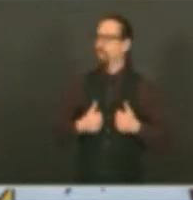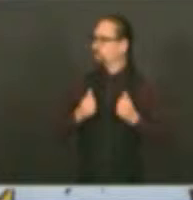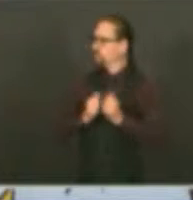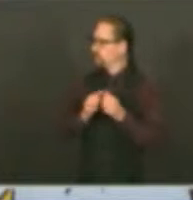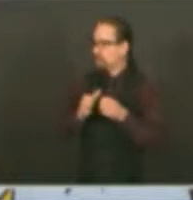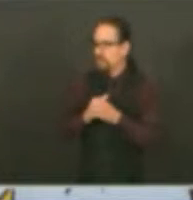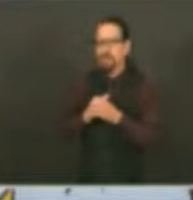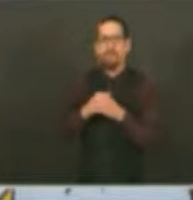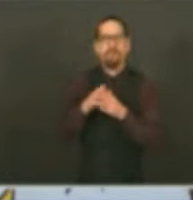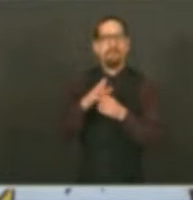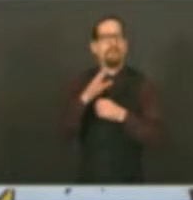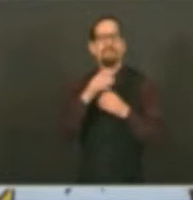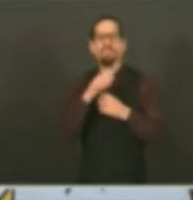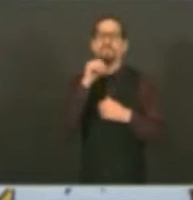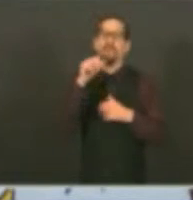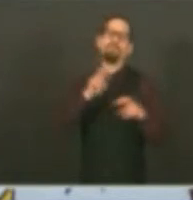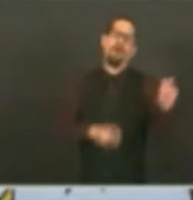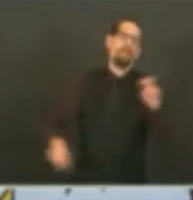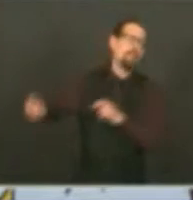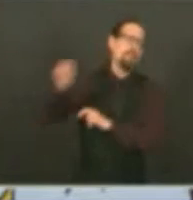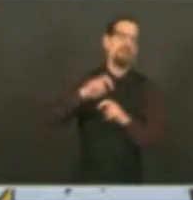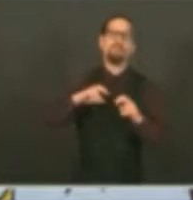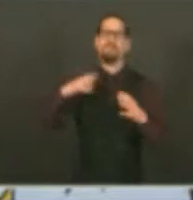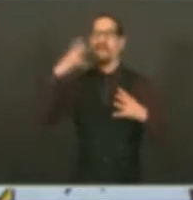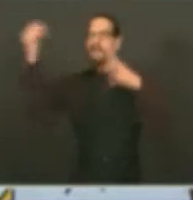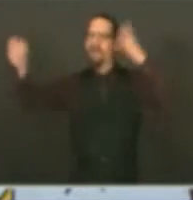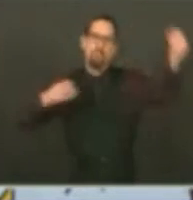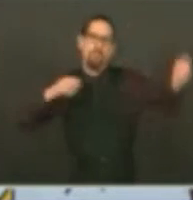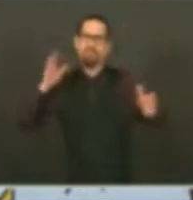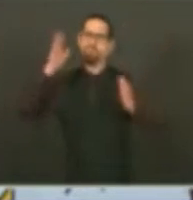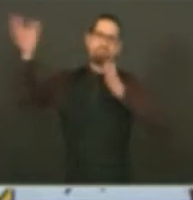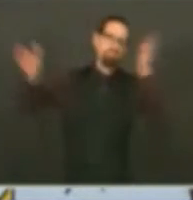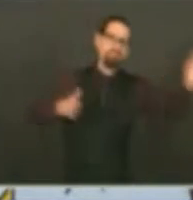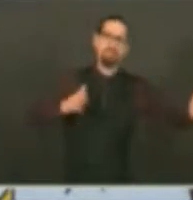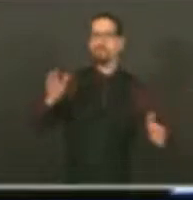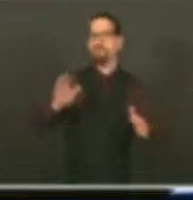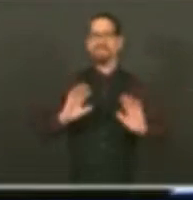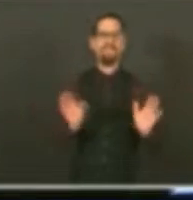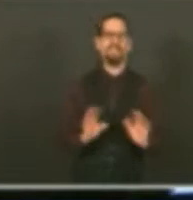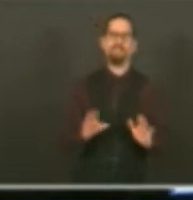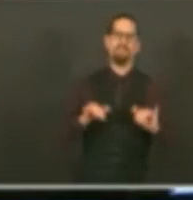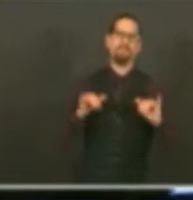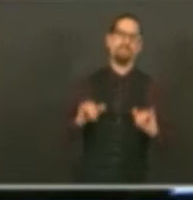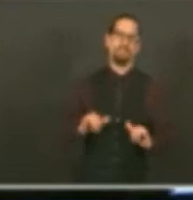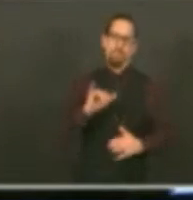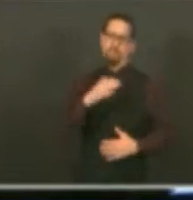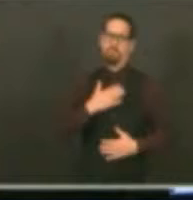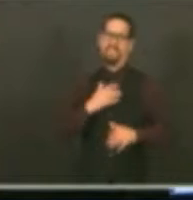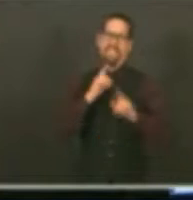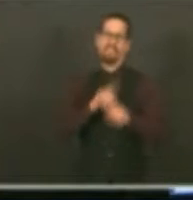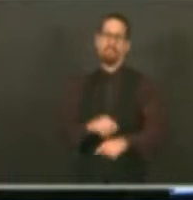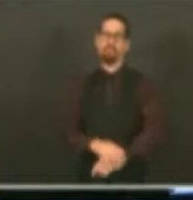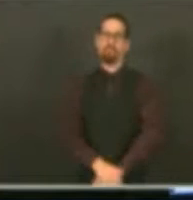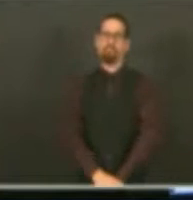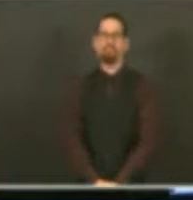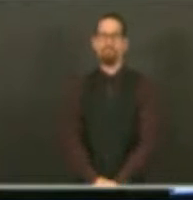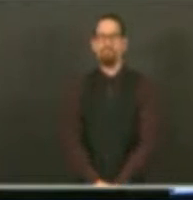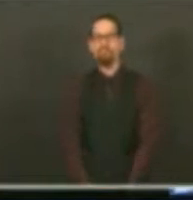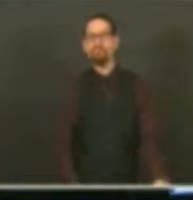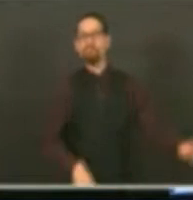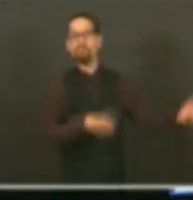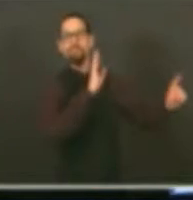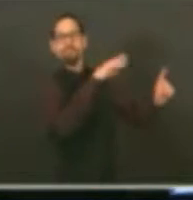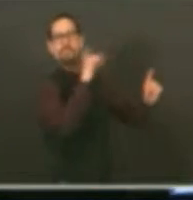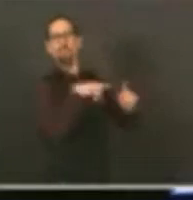traveling, and that is what I will say. I have a quick question about vaccine distribution, if you don't